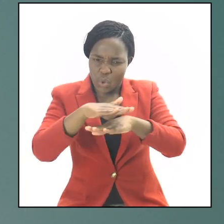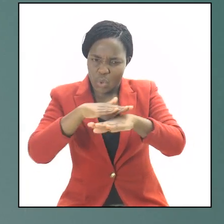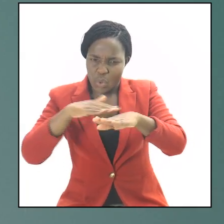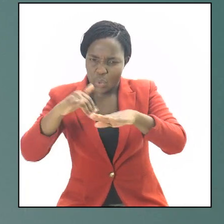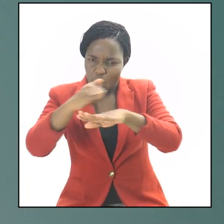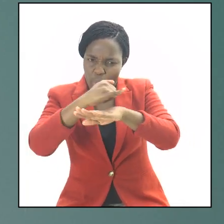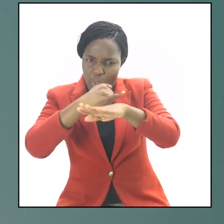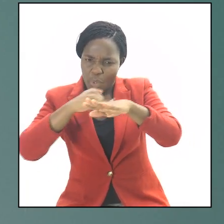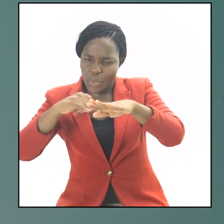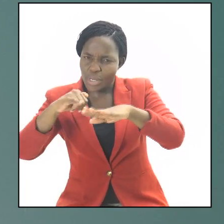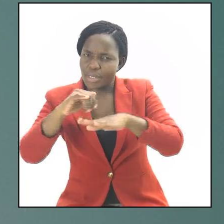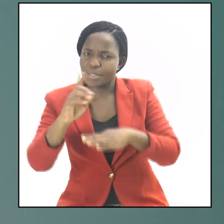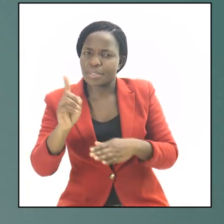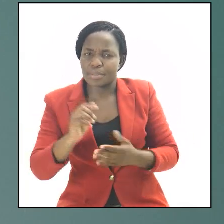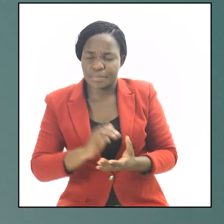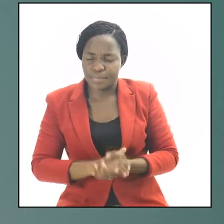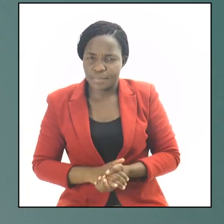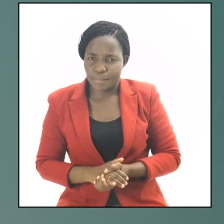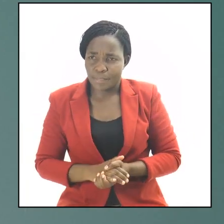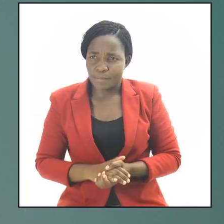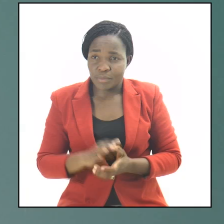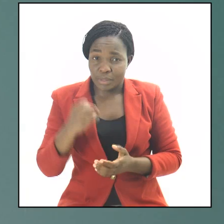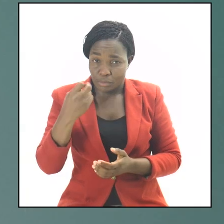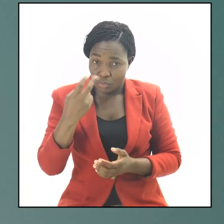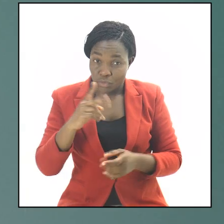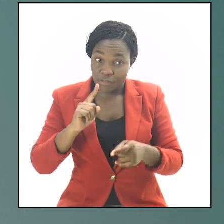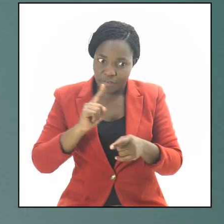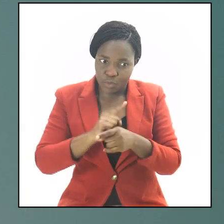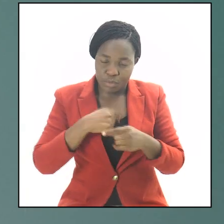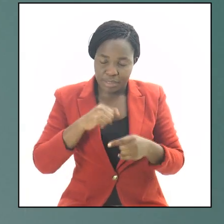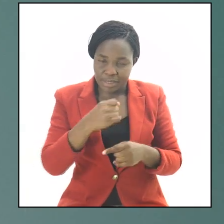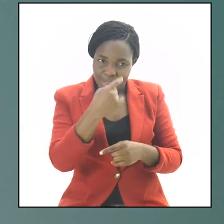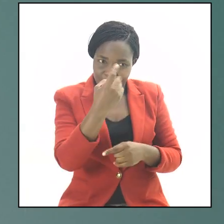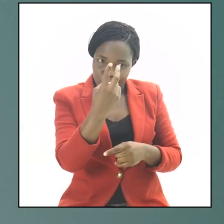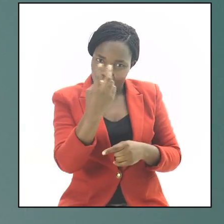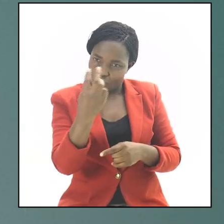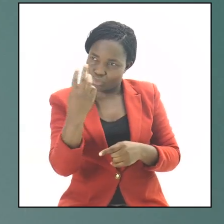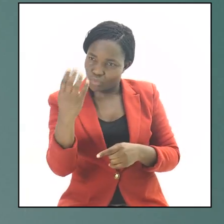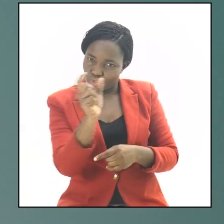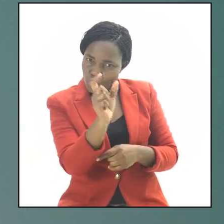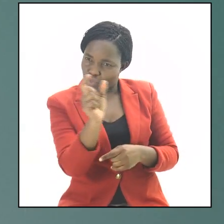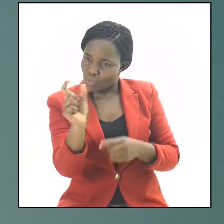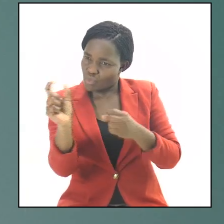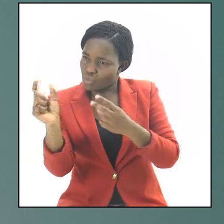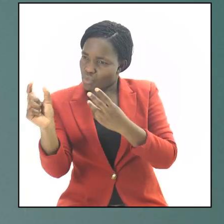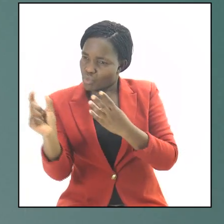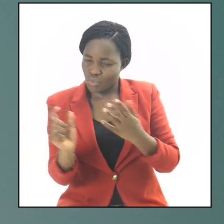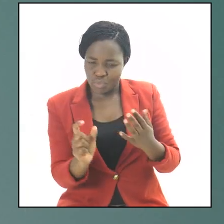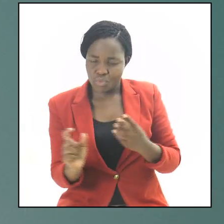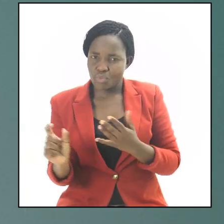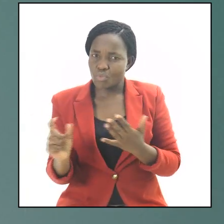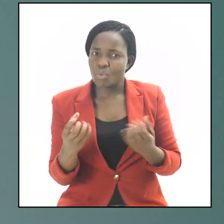2 ways. First, we can just count the number of squares inside the rectangle, which will give